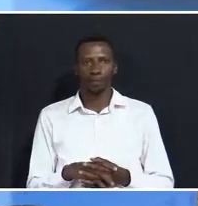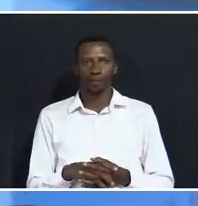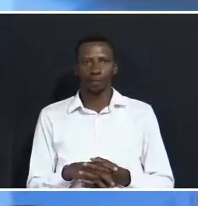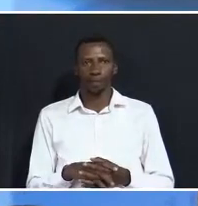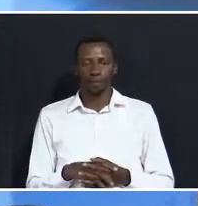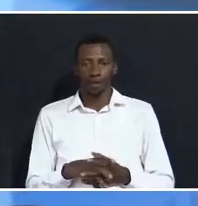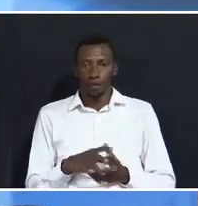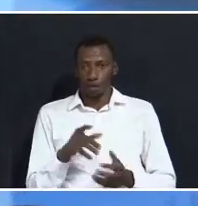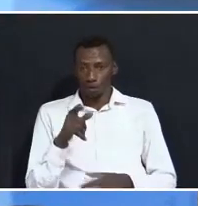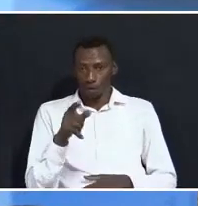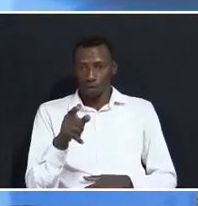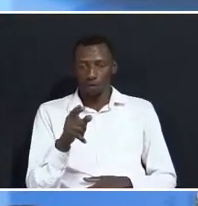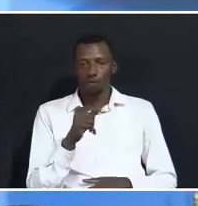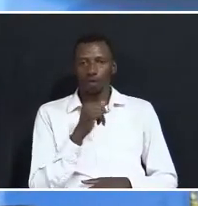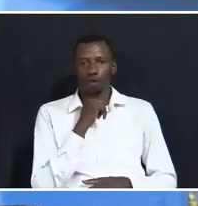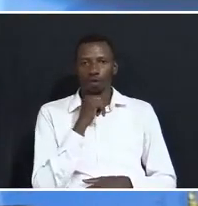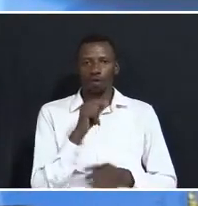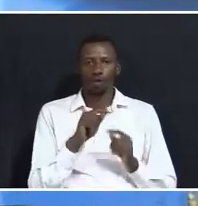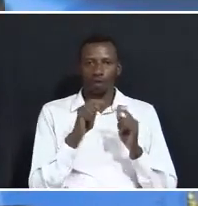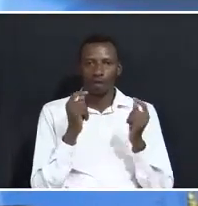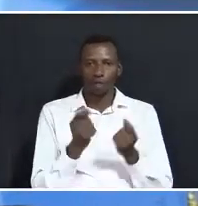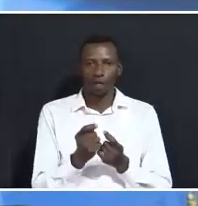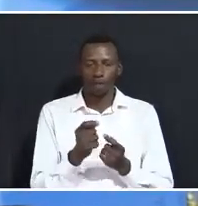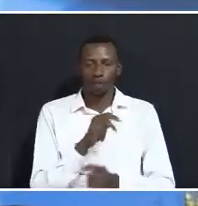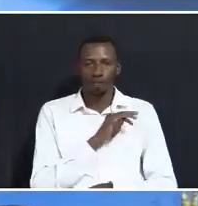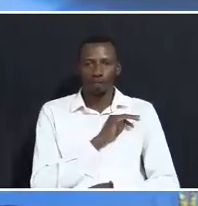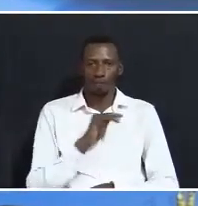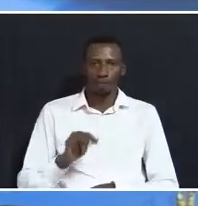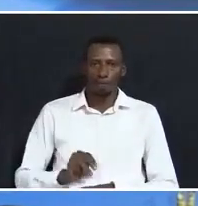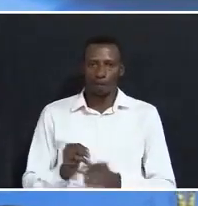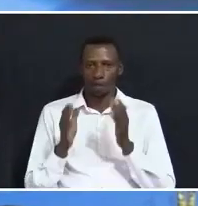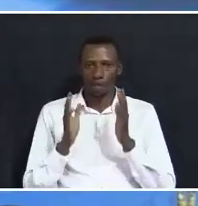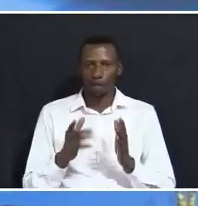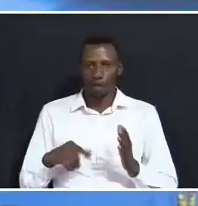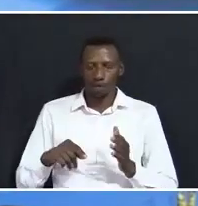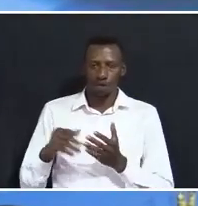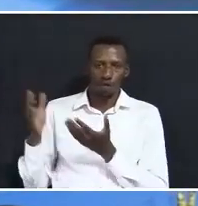You are not the kind of the Messiah we are looking for.